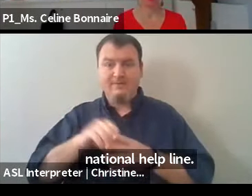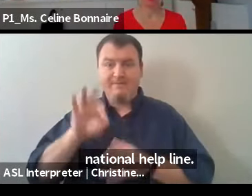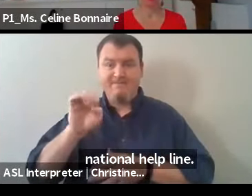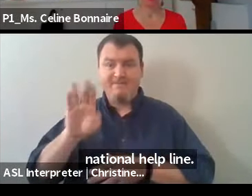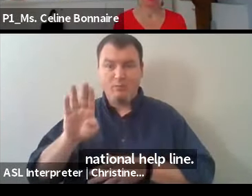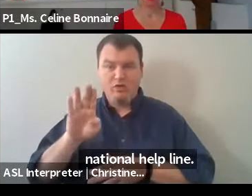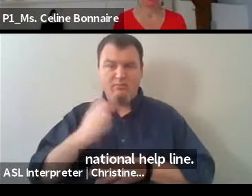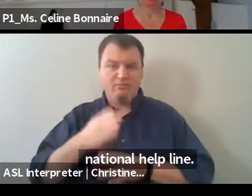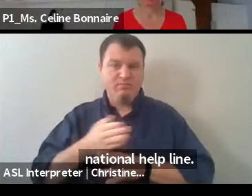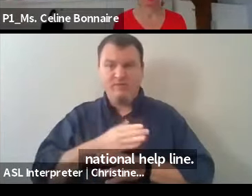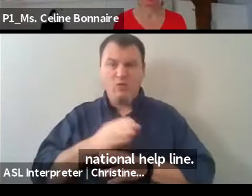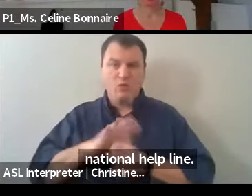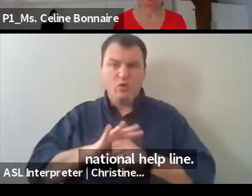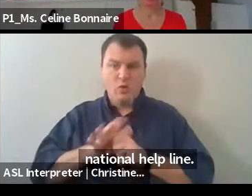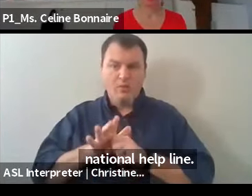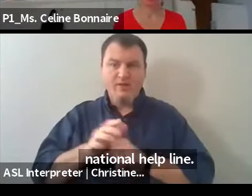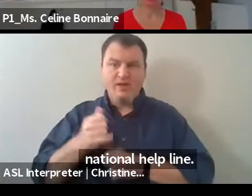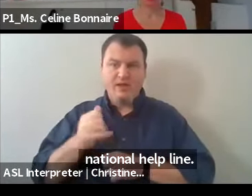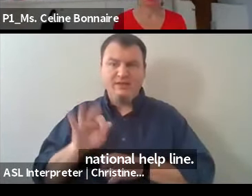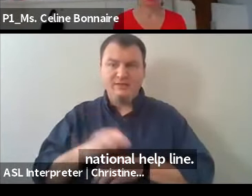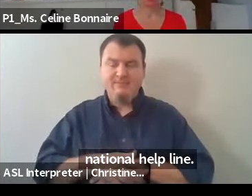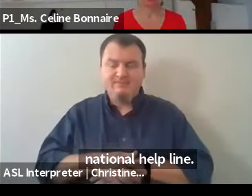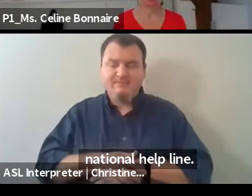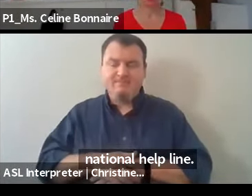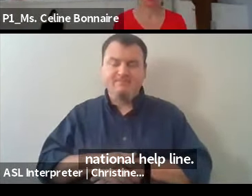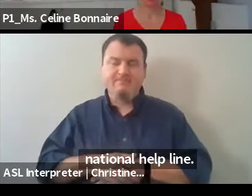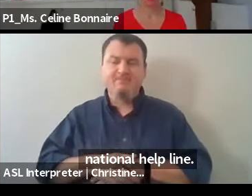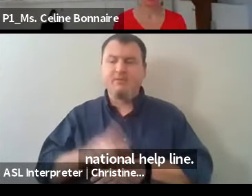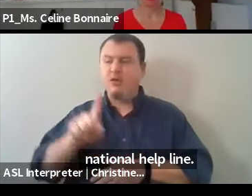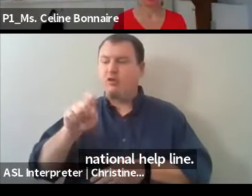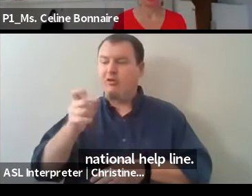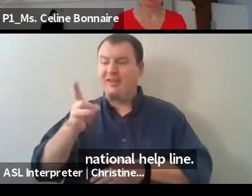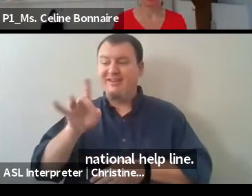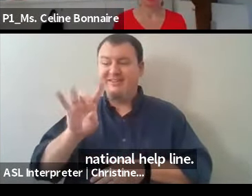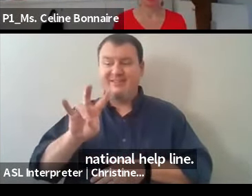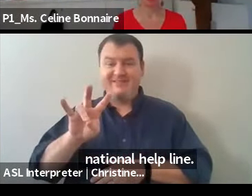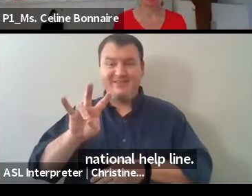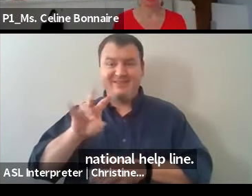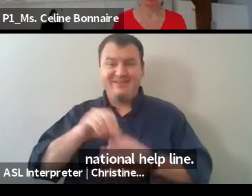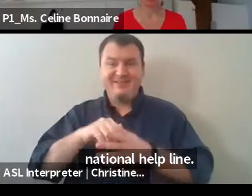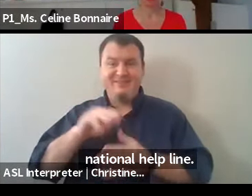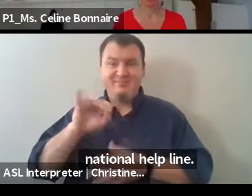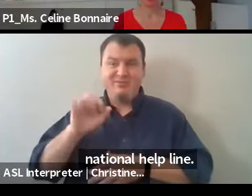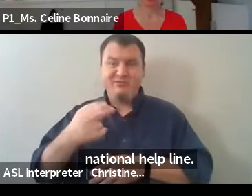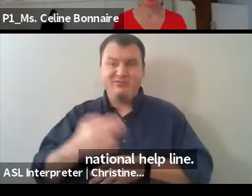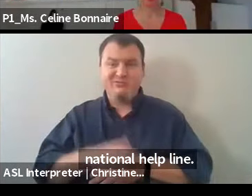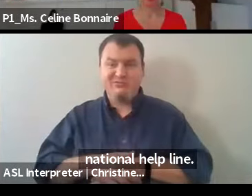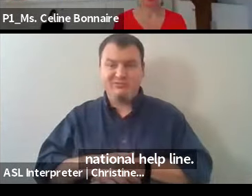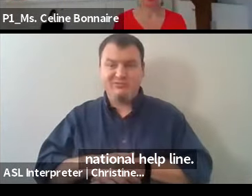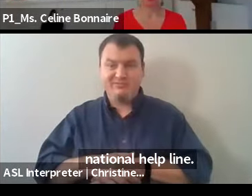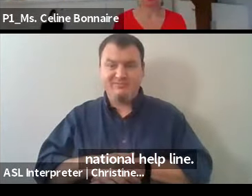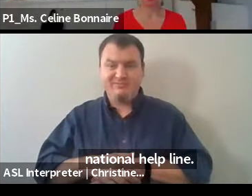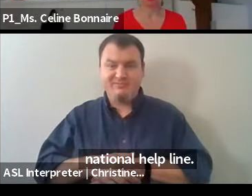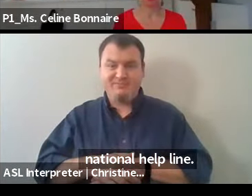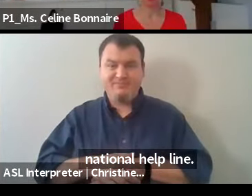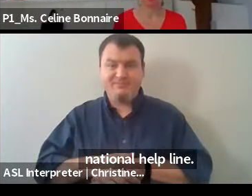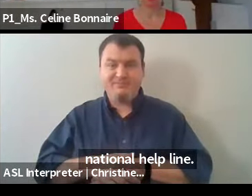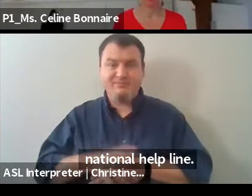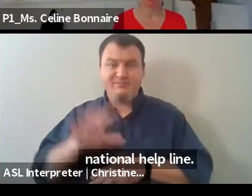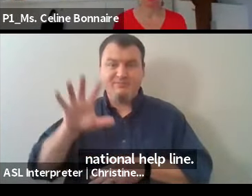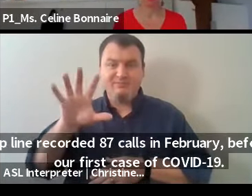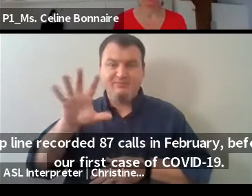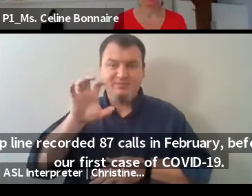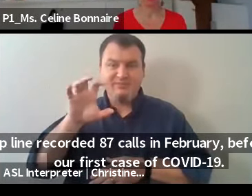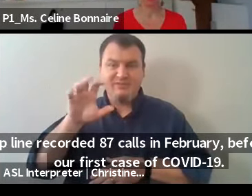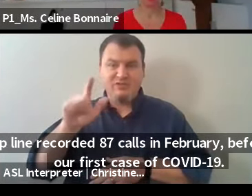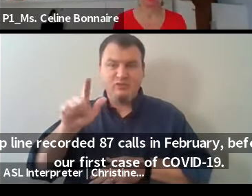first case of COVID-19, 187 calls in March, and